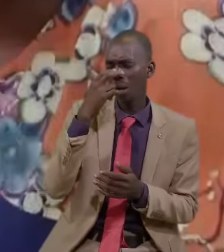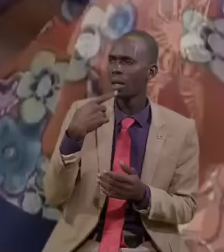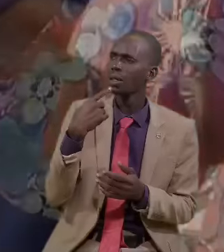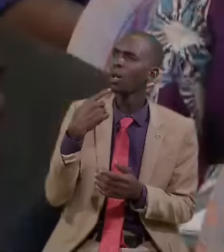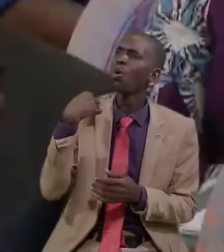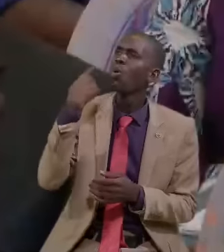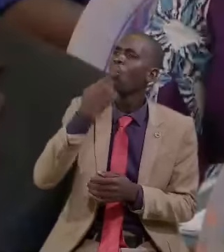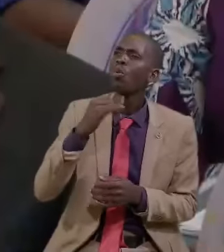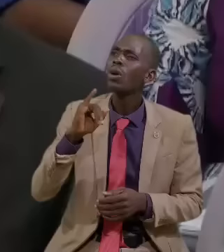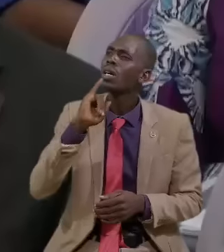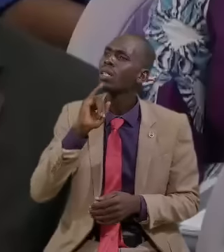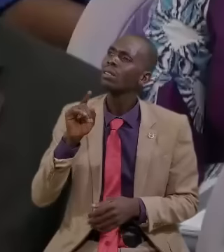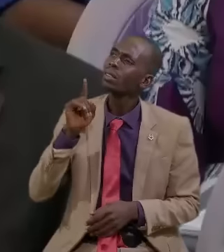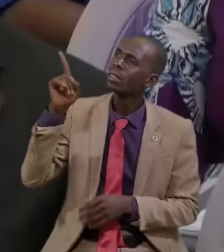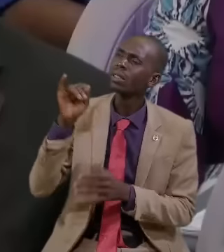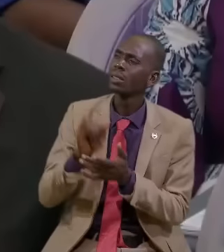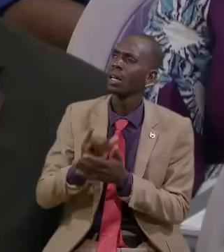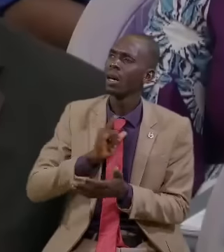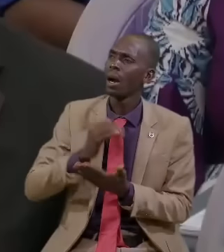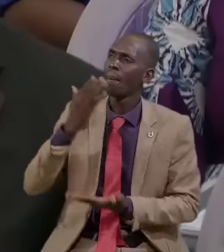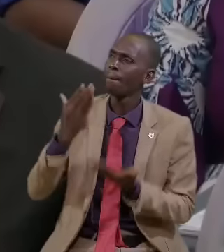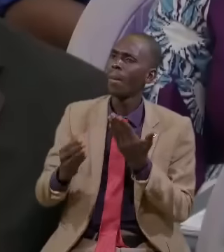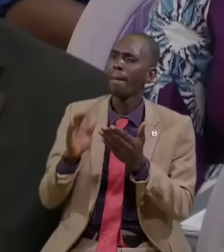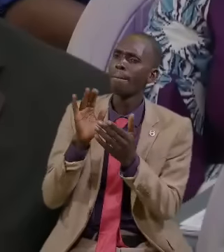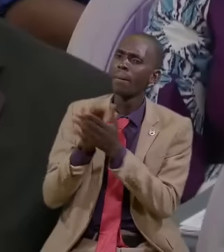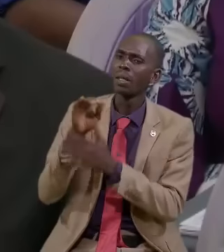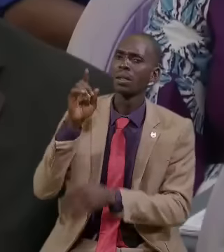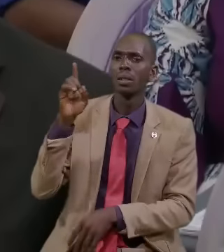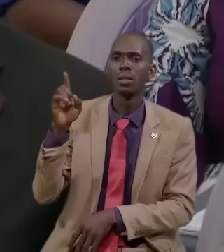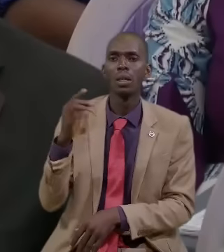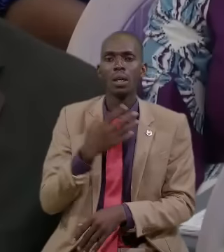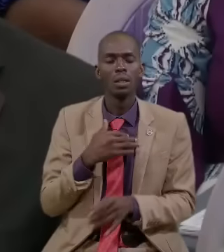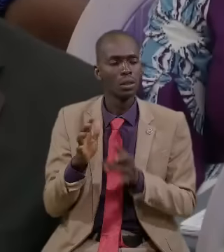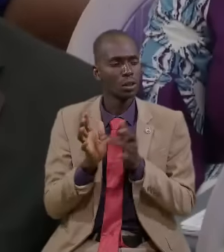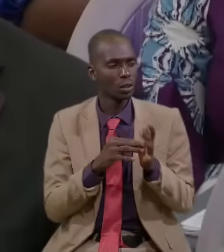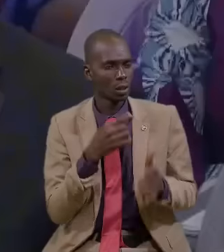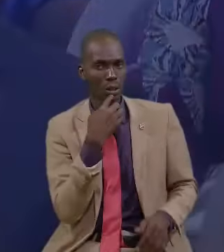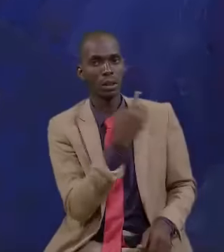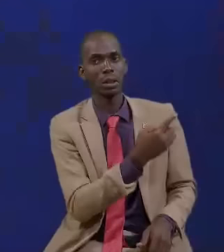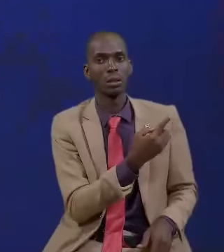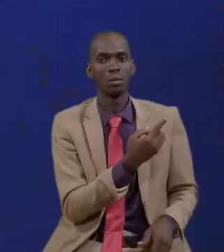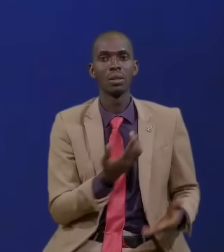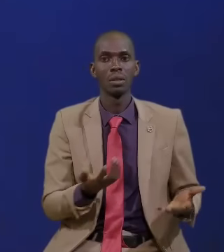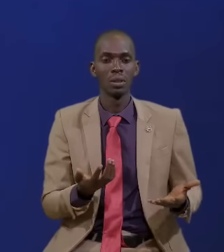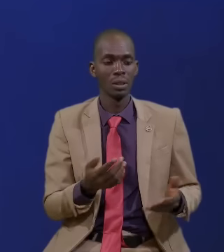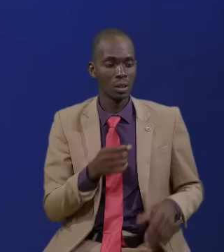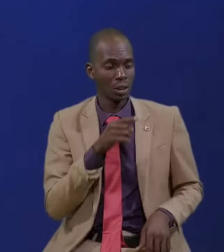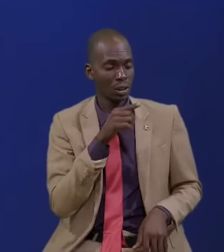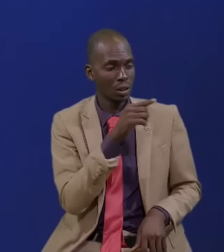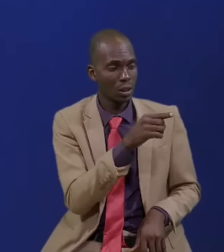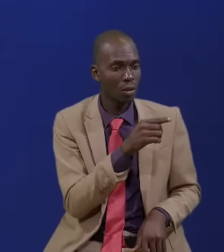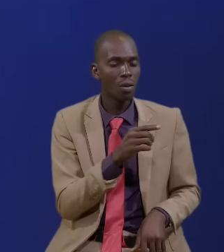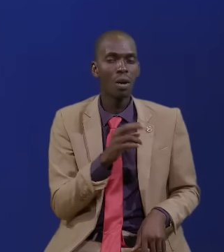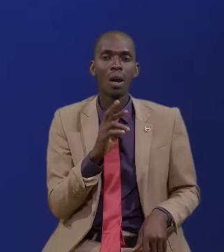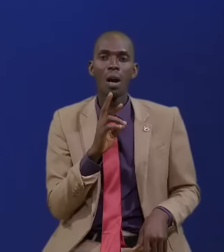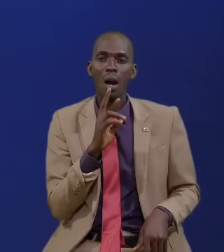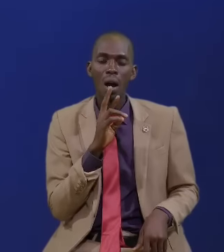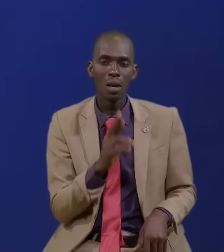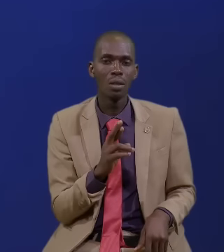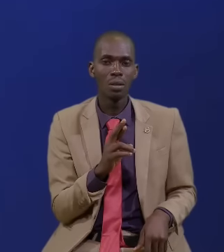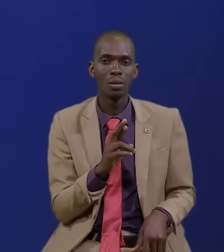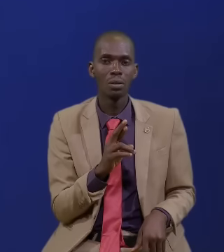him? Verse 37. Jesus says unto him, thou hast both seen